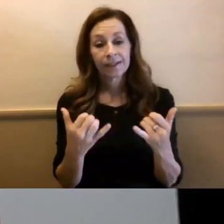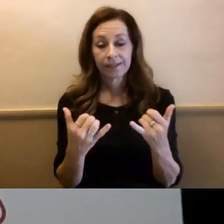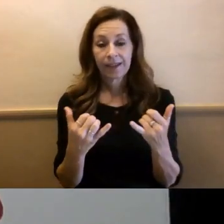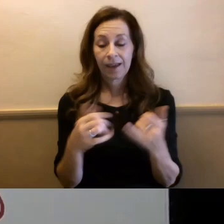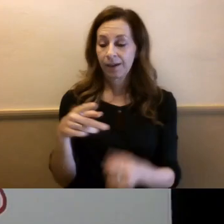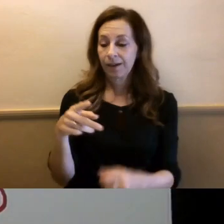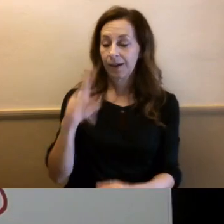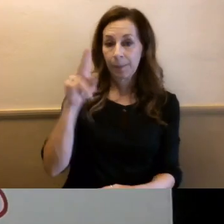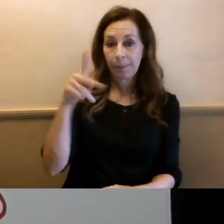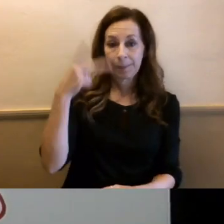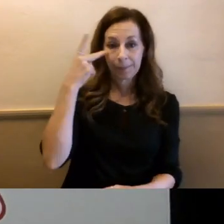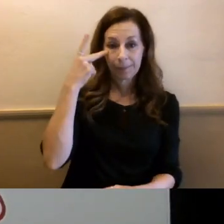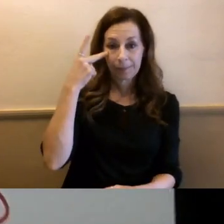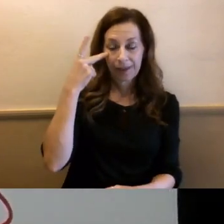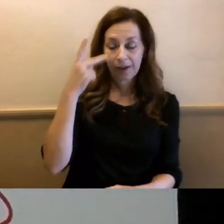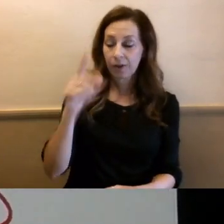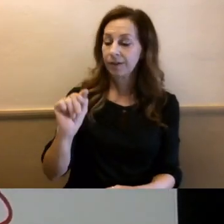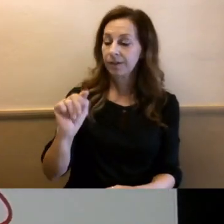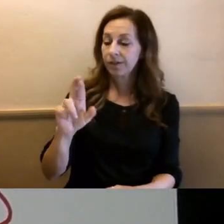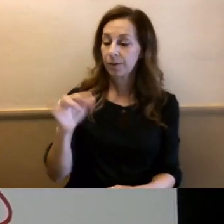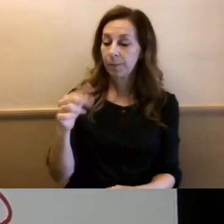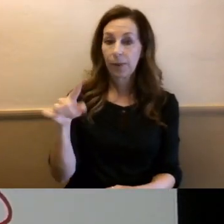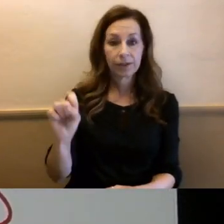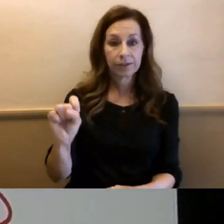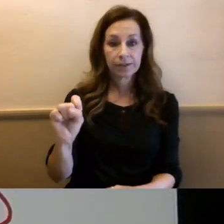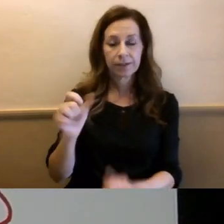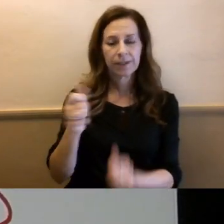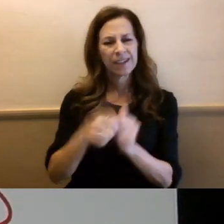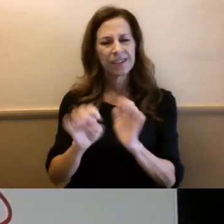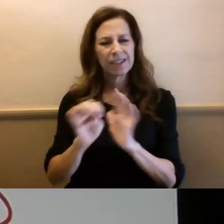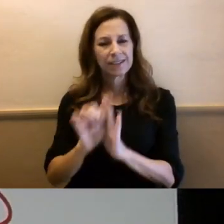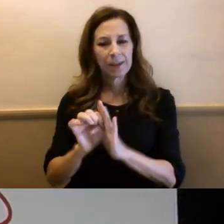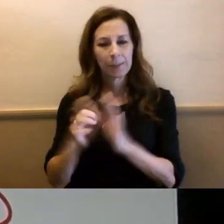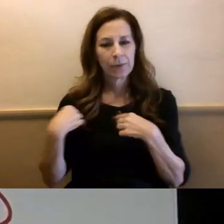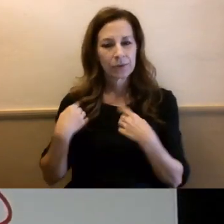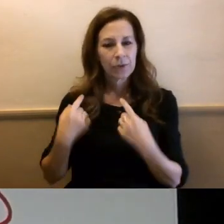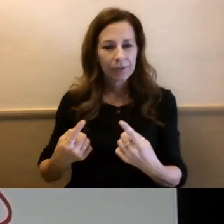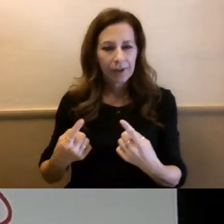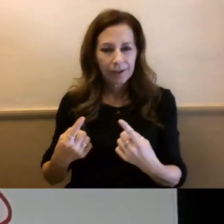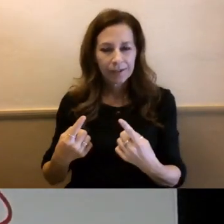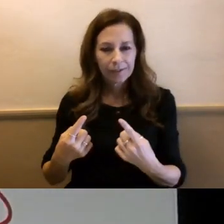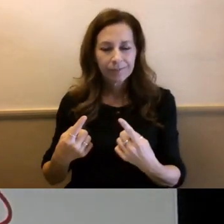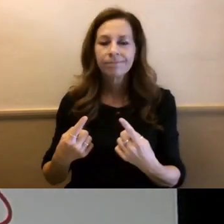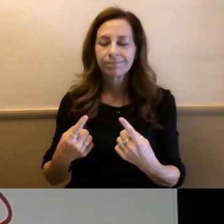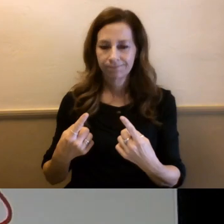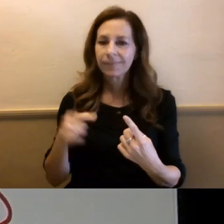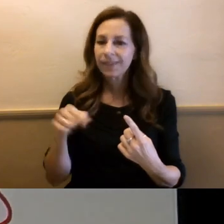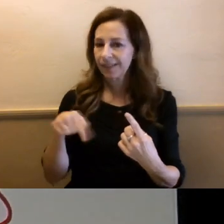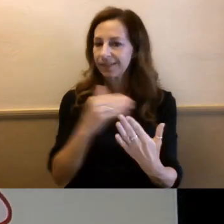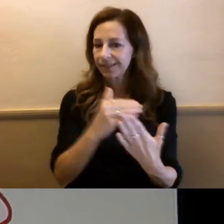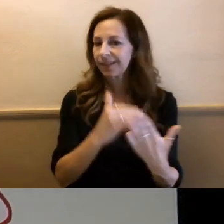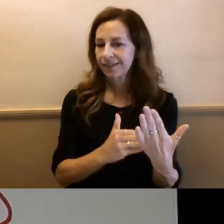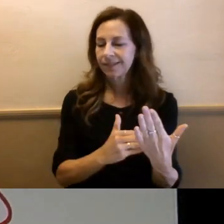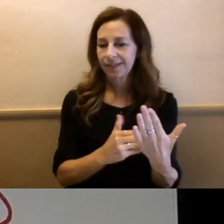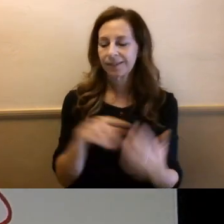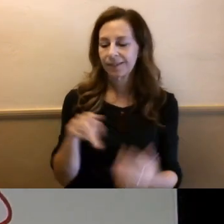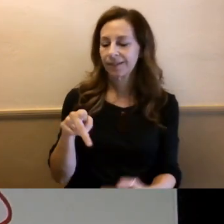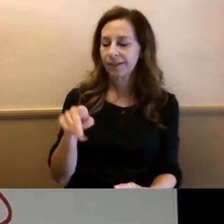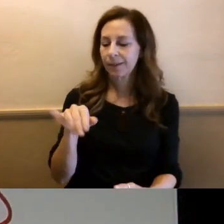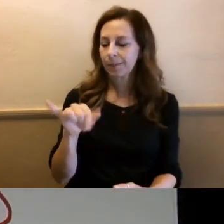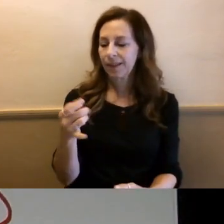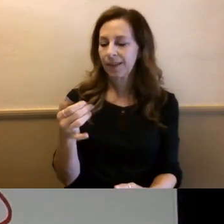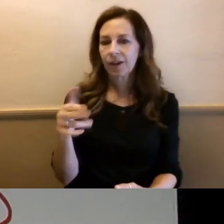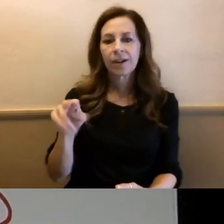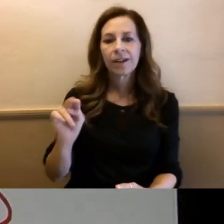Okay, now we're on to Pythagorean triples. So each example that you've seen so far has been, in this lesson, has been